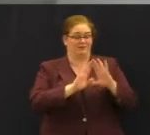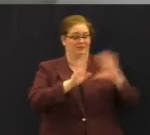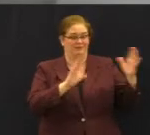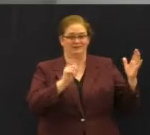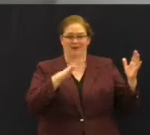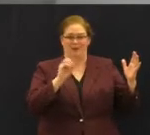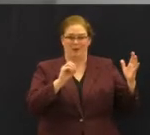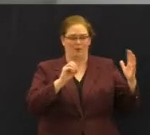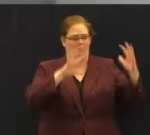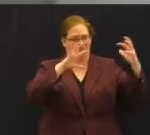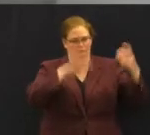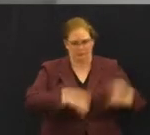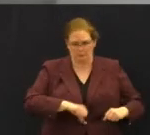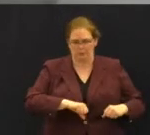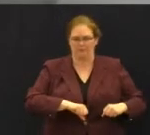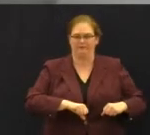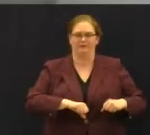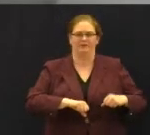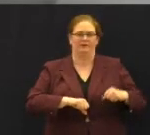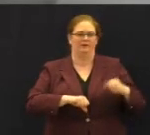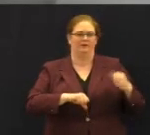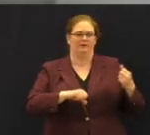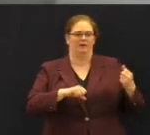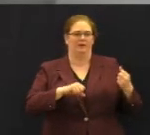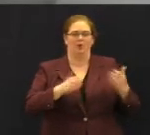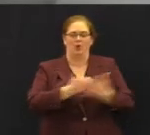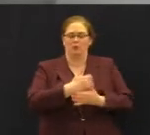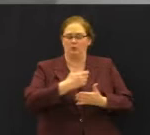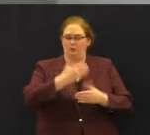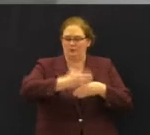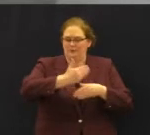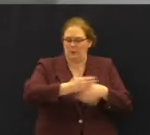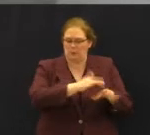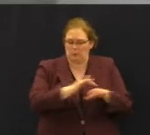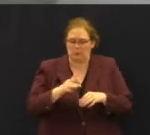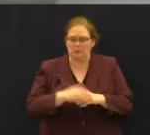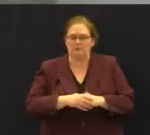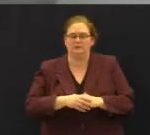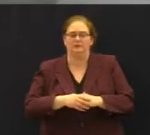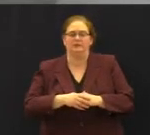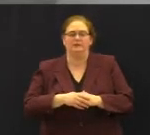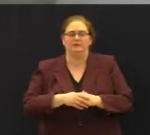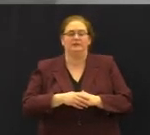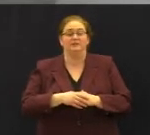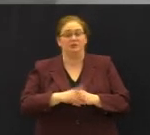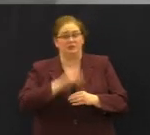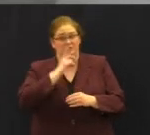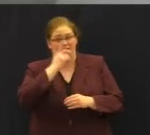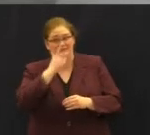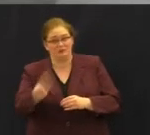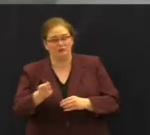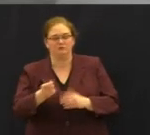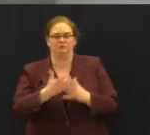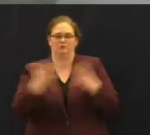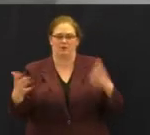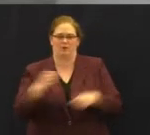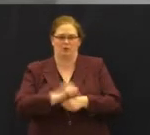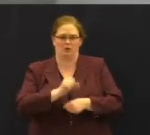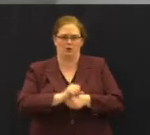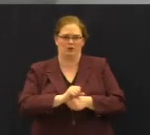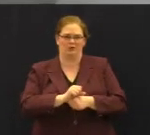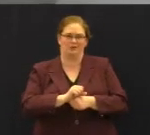It's all going to be removed and all big glass windows and stuff. So it is really interesting, but it's a lot of work. It's